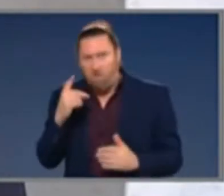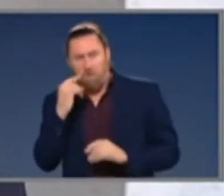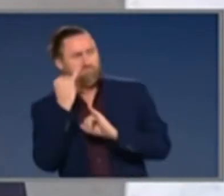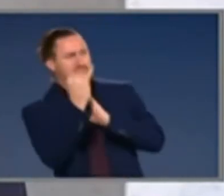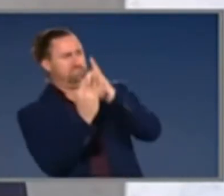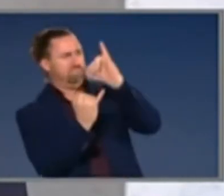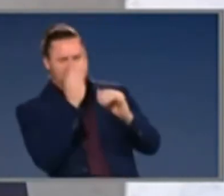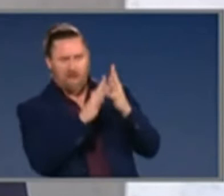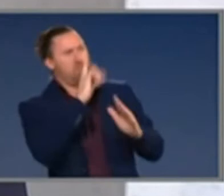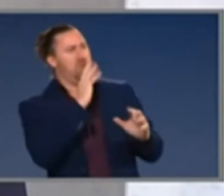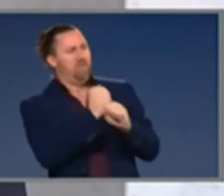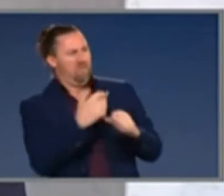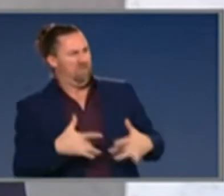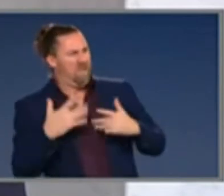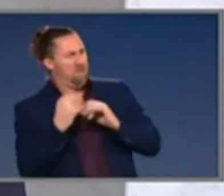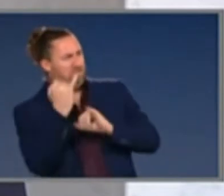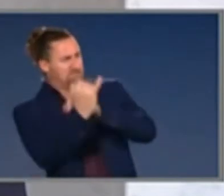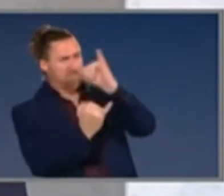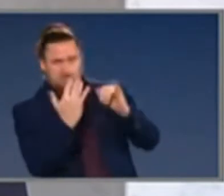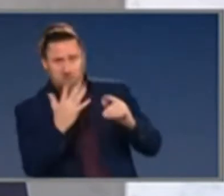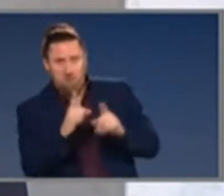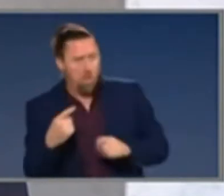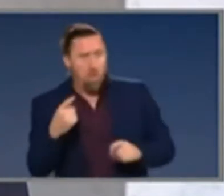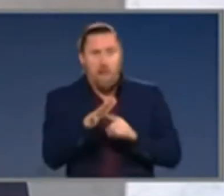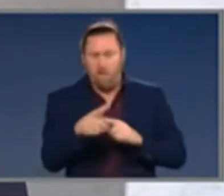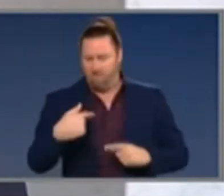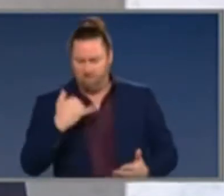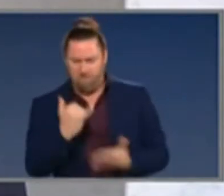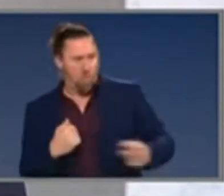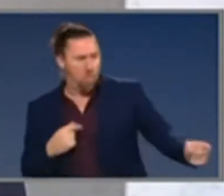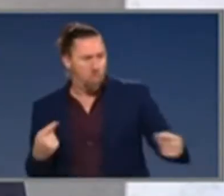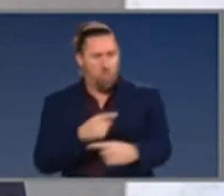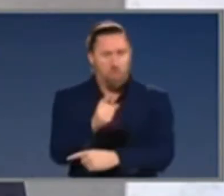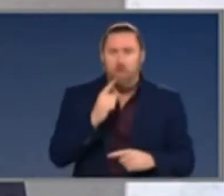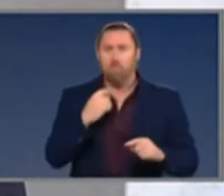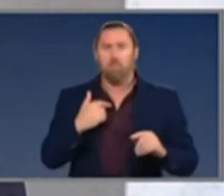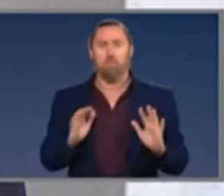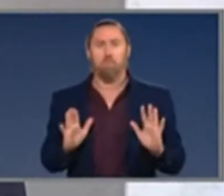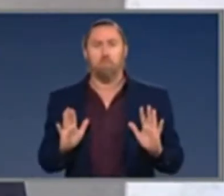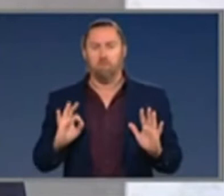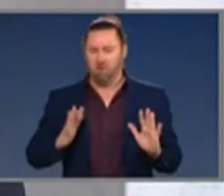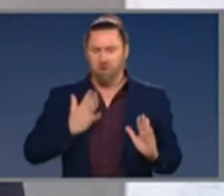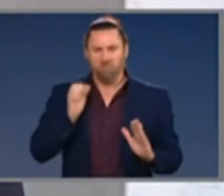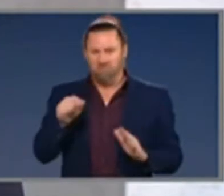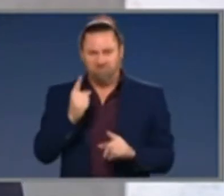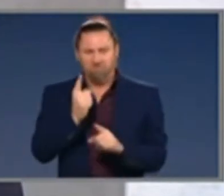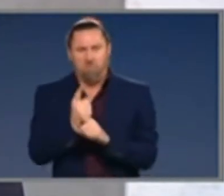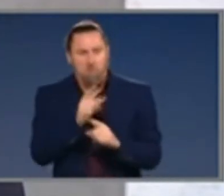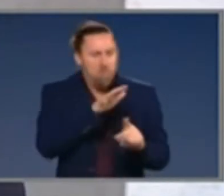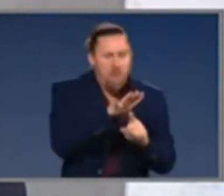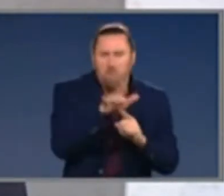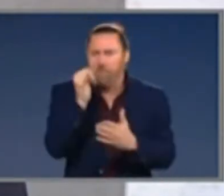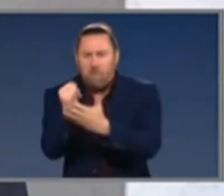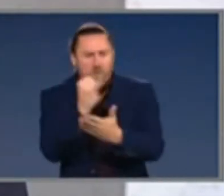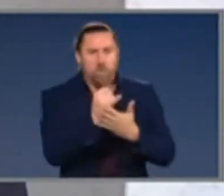these aged care facilities? And is there blame shifting going on? I'm not interested in any of that. What I'm interested in, I know